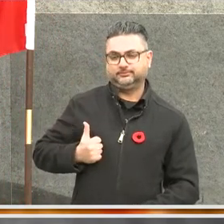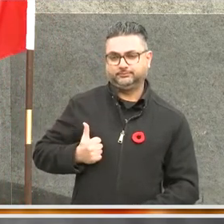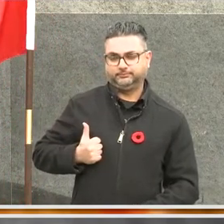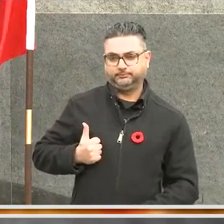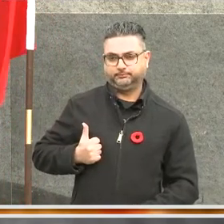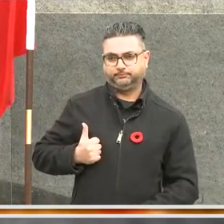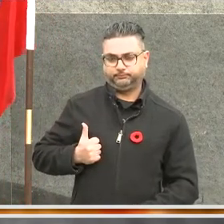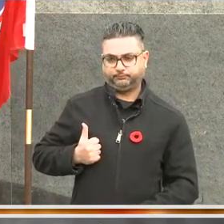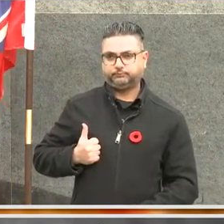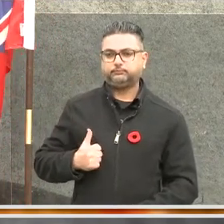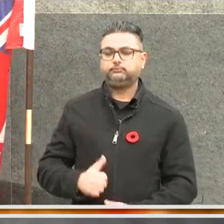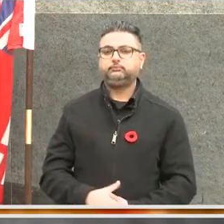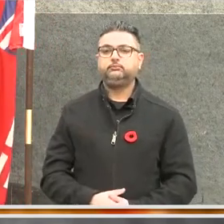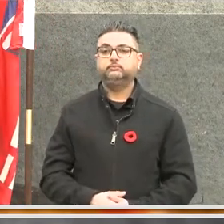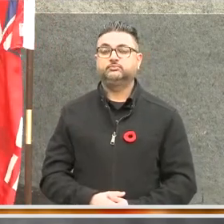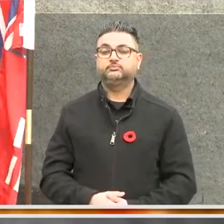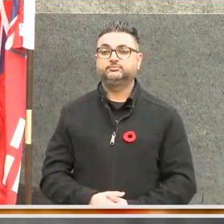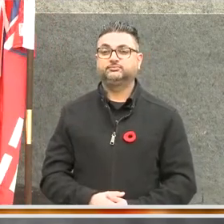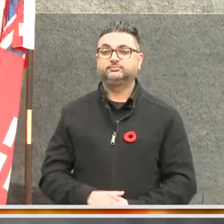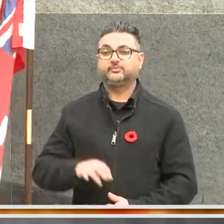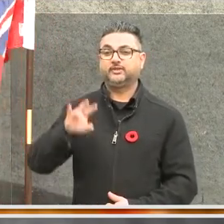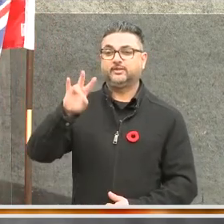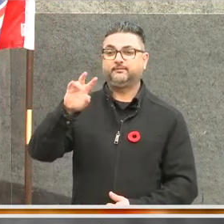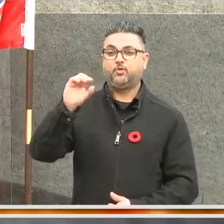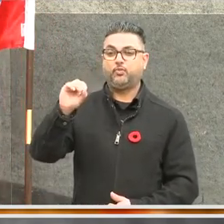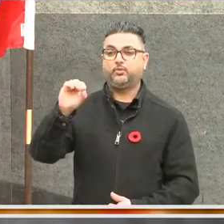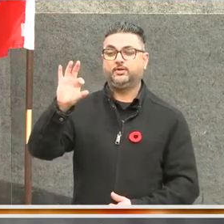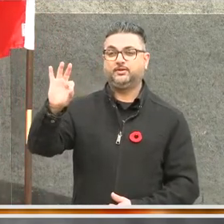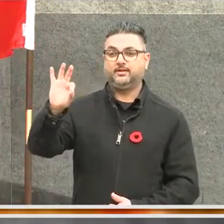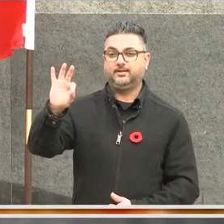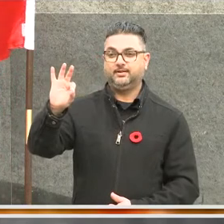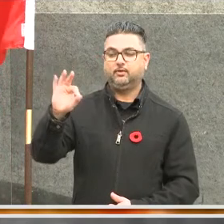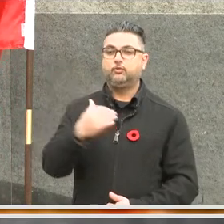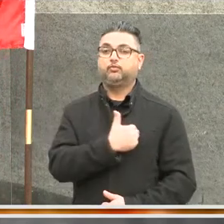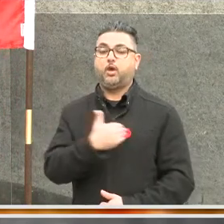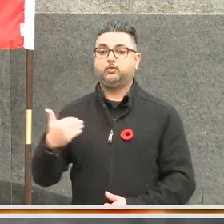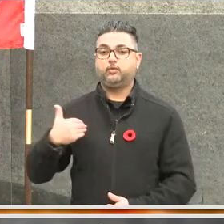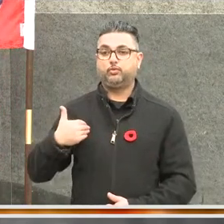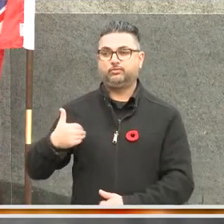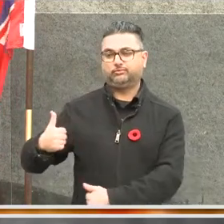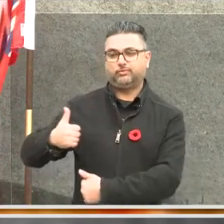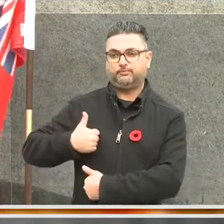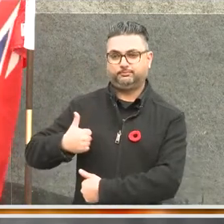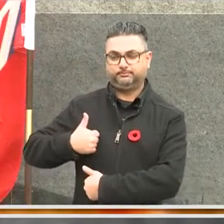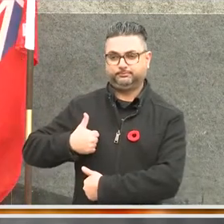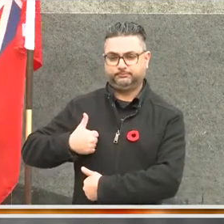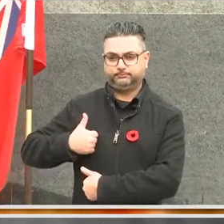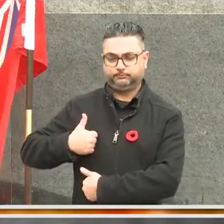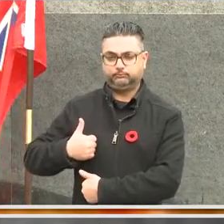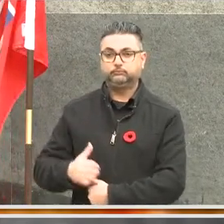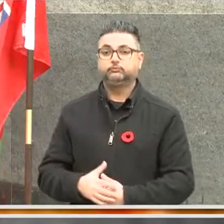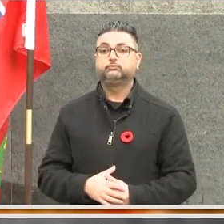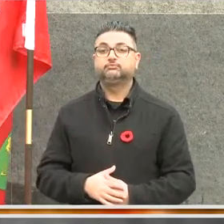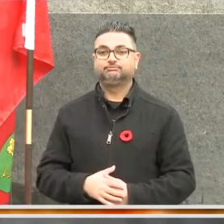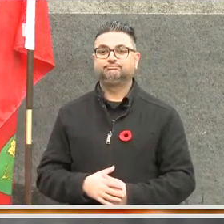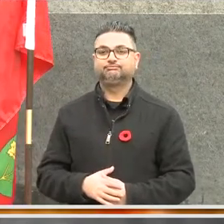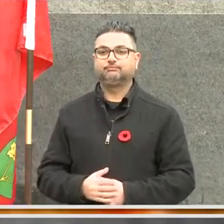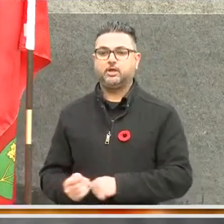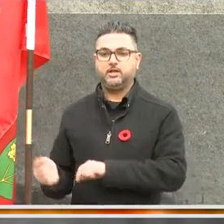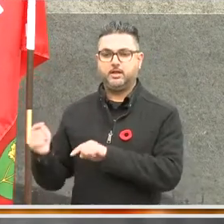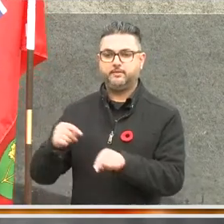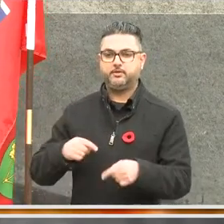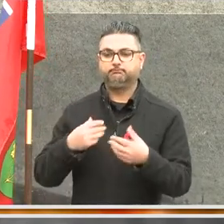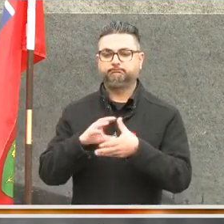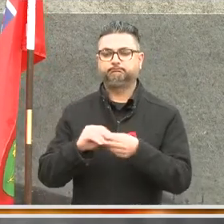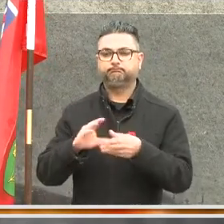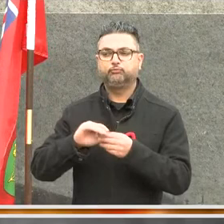Chen, 709 Toronto Signals, Royal Canadian Army Cadet Corps, to recall the experience of Canadian soldier